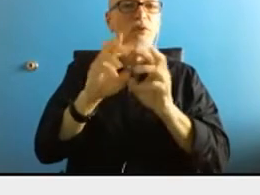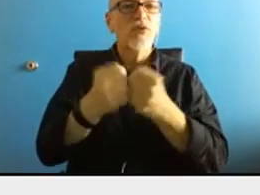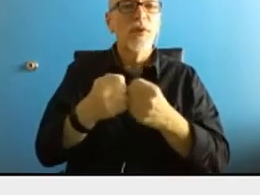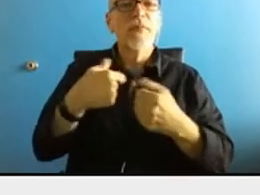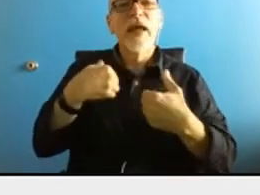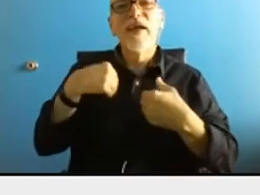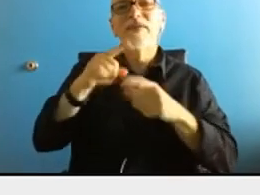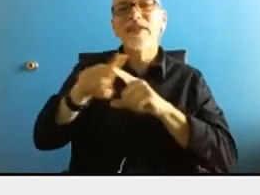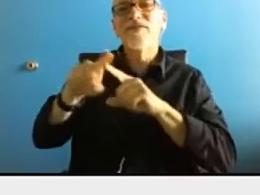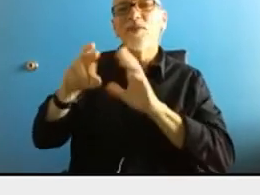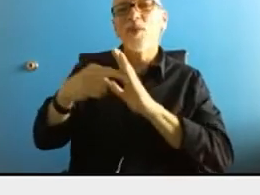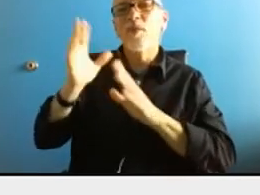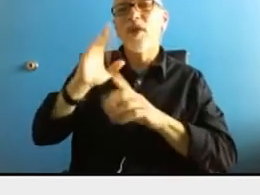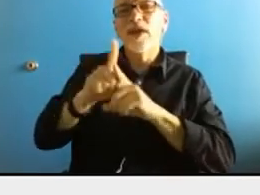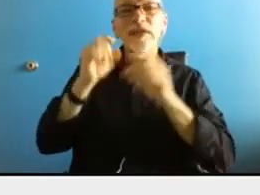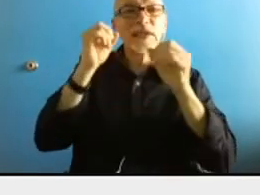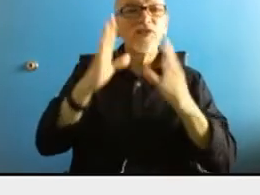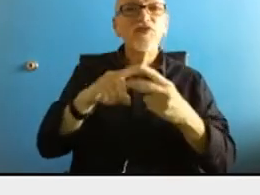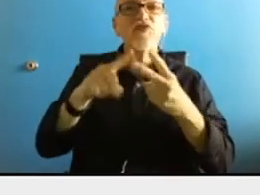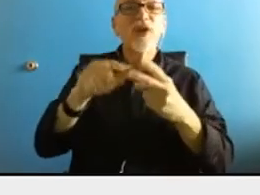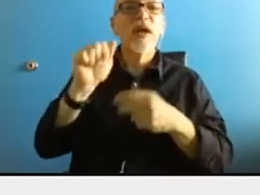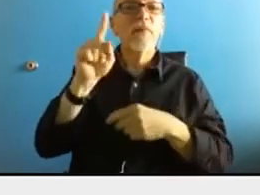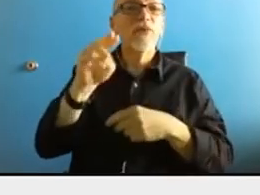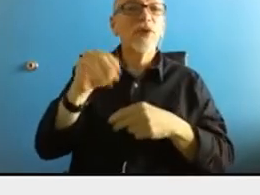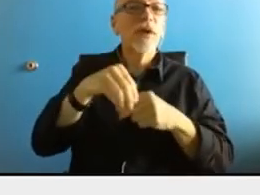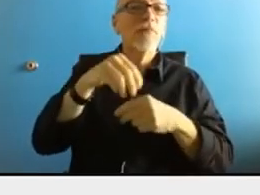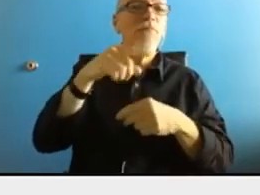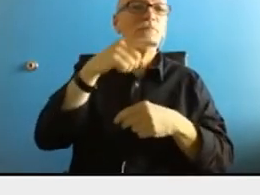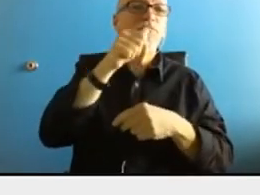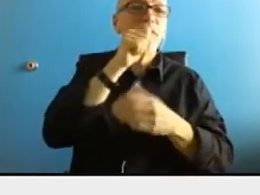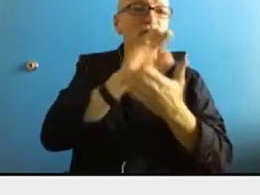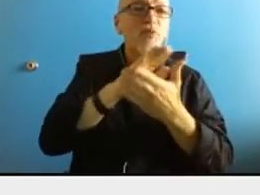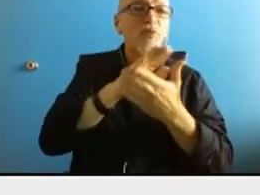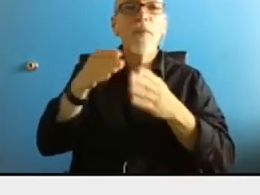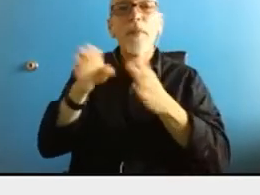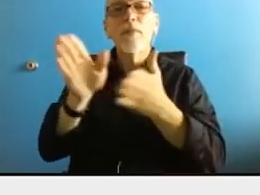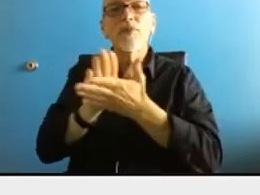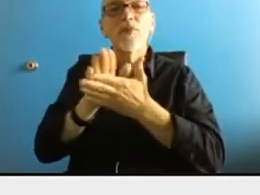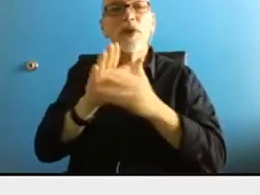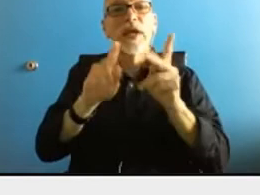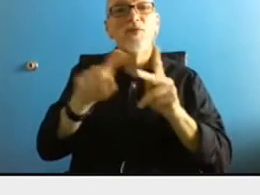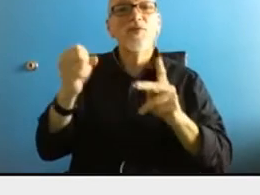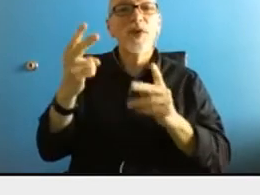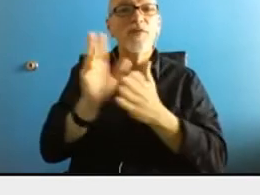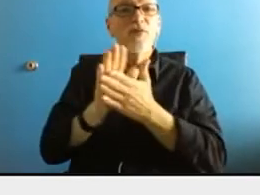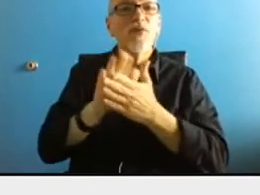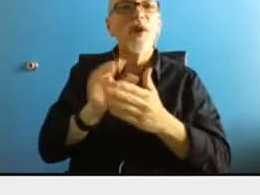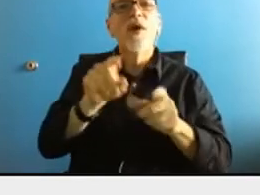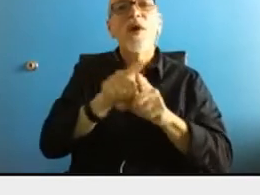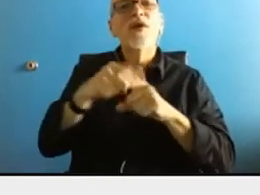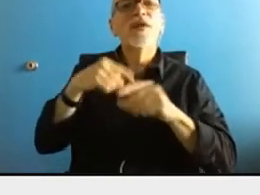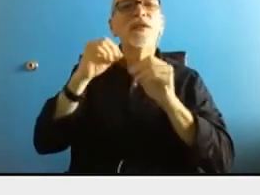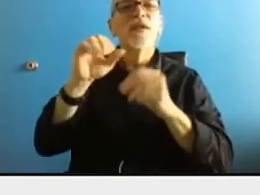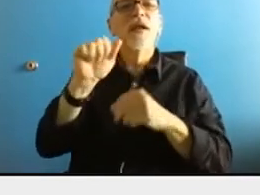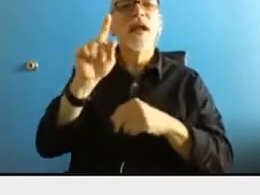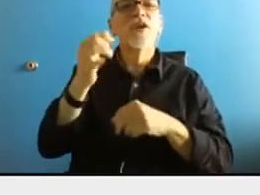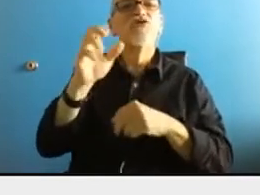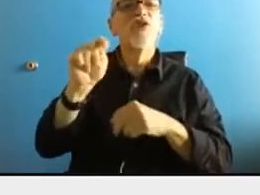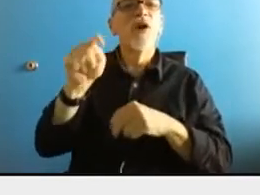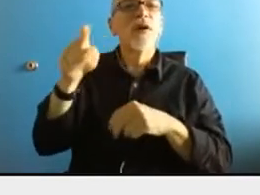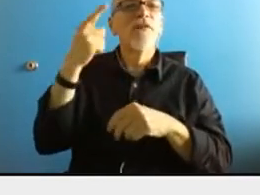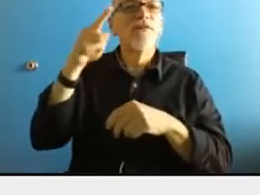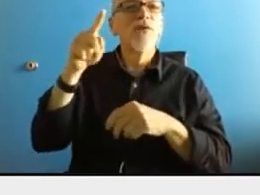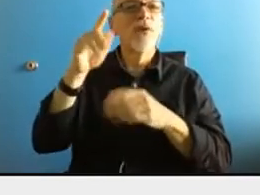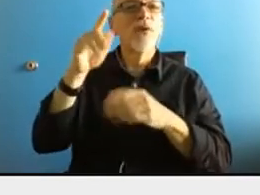previously as a teacher and administrator in private and public education for K-12 schools, and also taught adjunct in higher education.